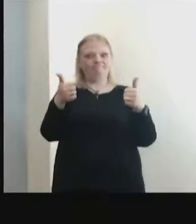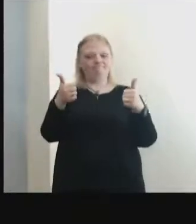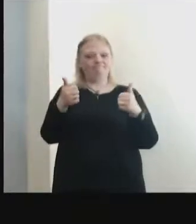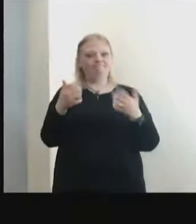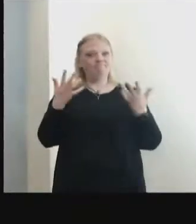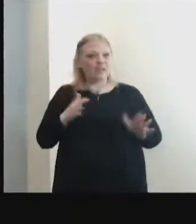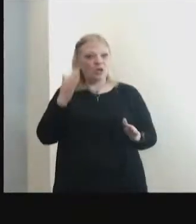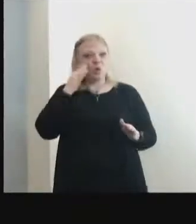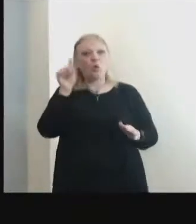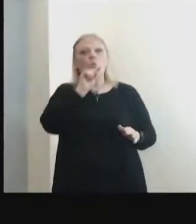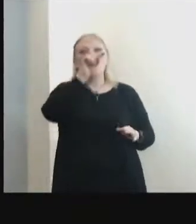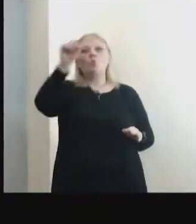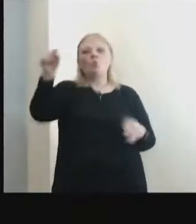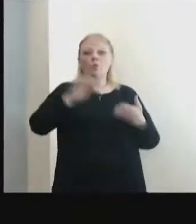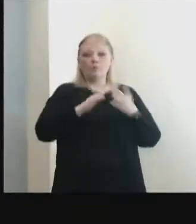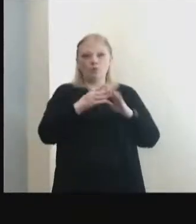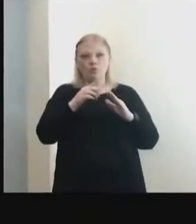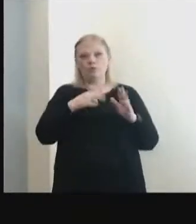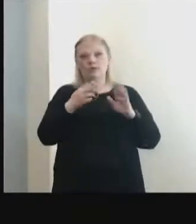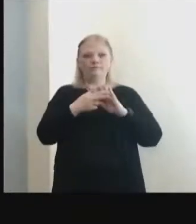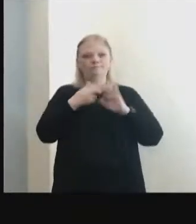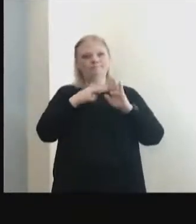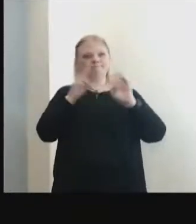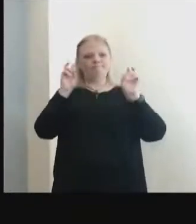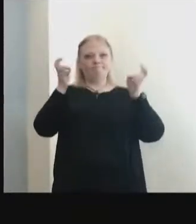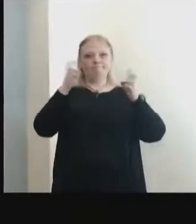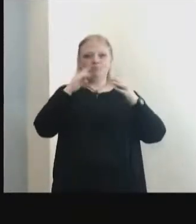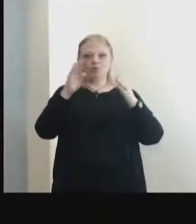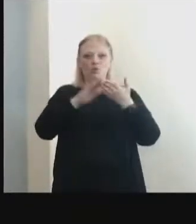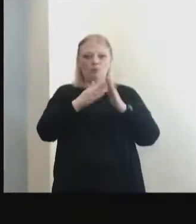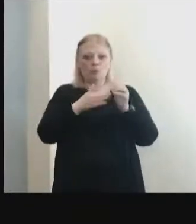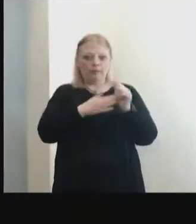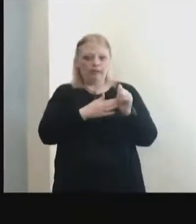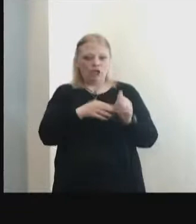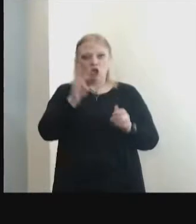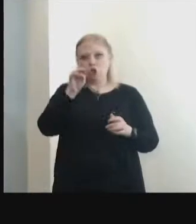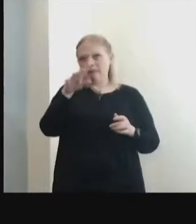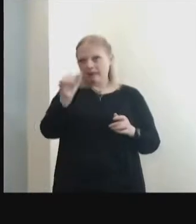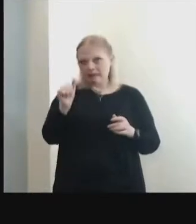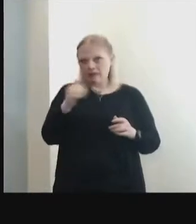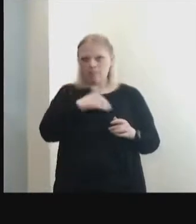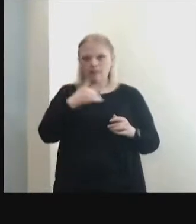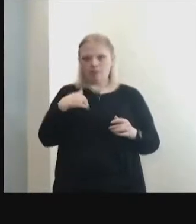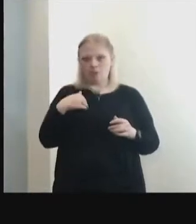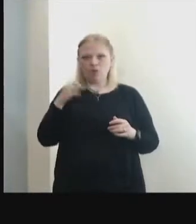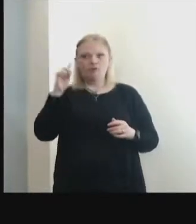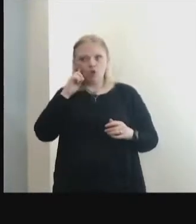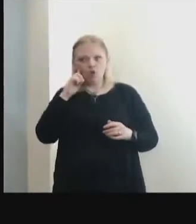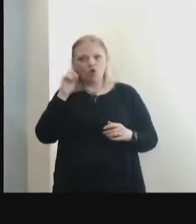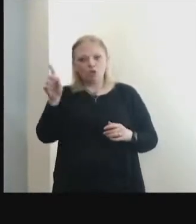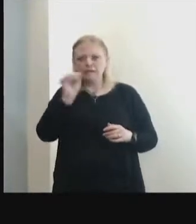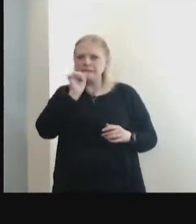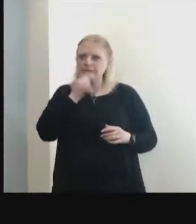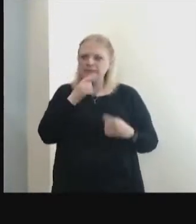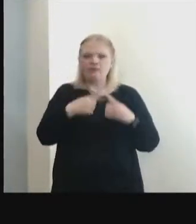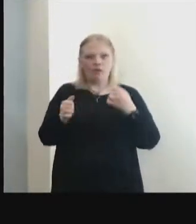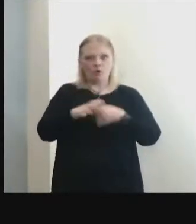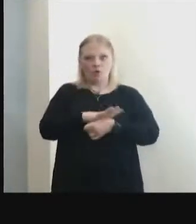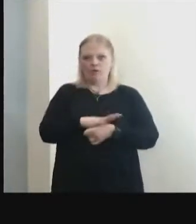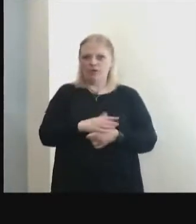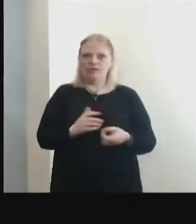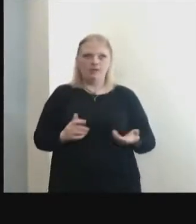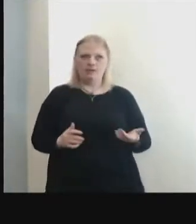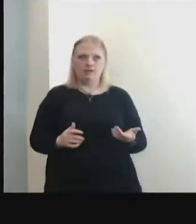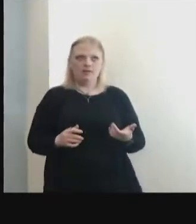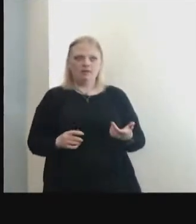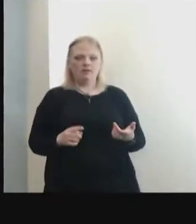know others in our community that are considered community leaders, members of the media, who it's heard that they've suffered COVID. It's not,